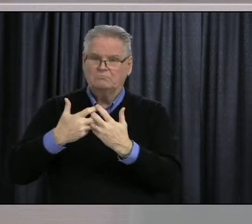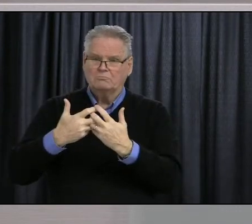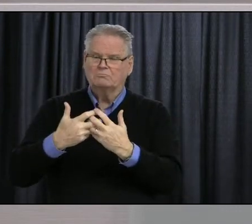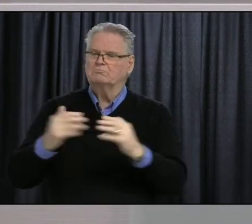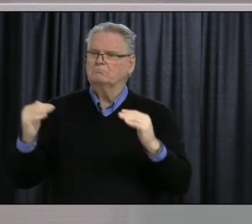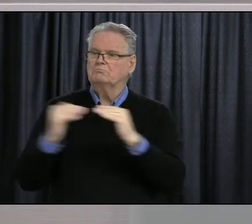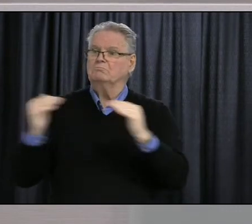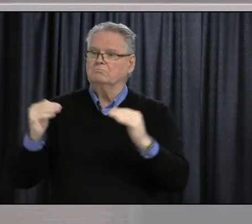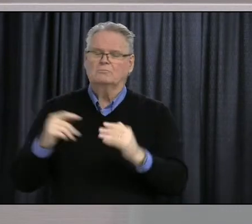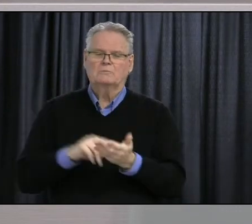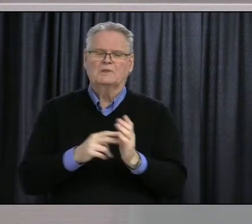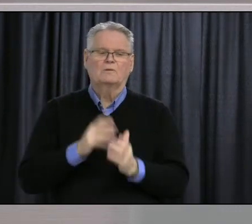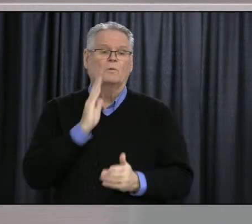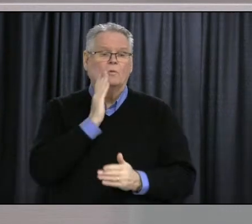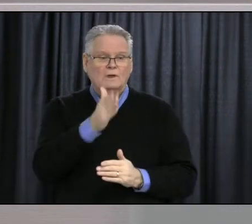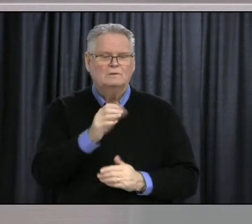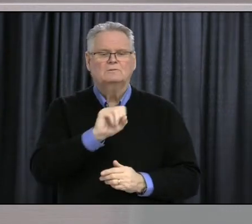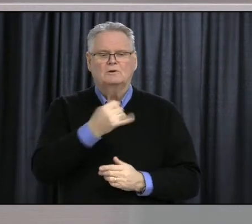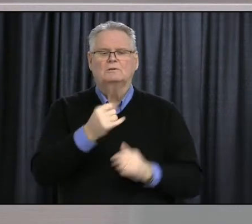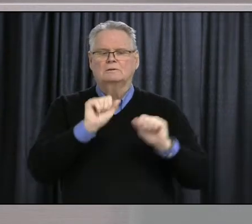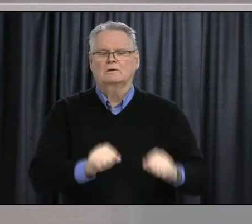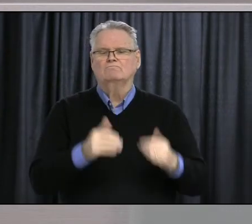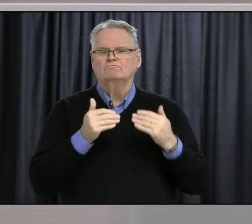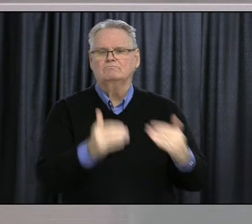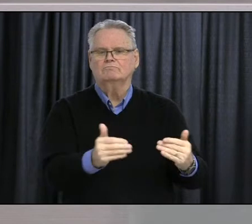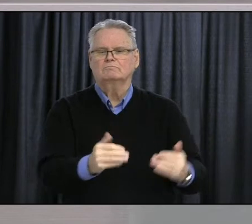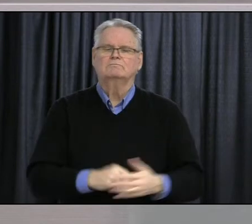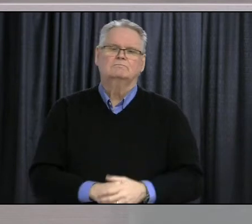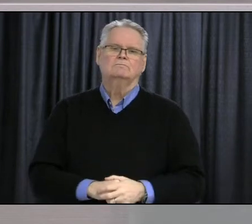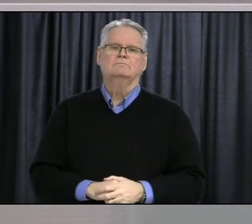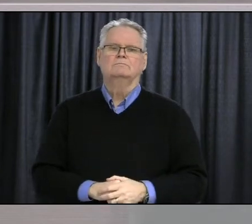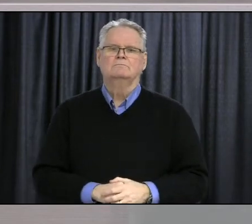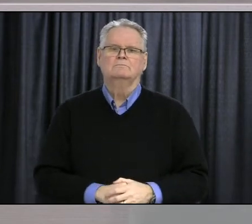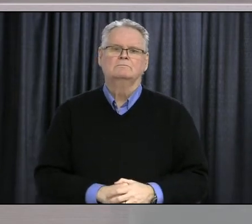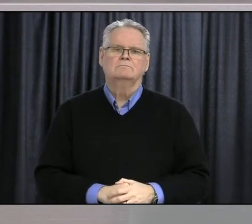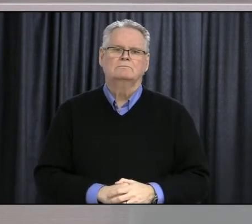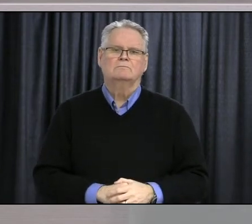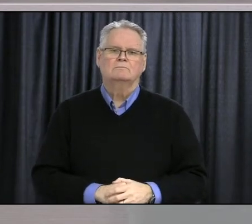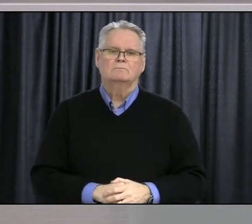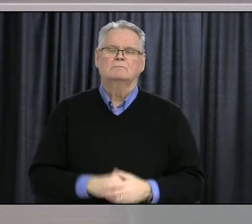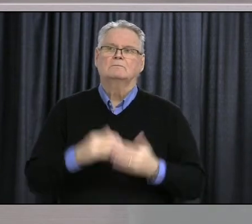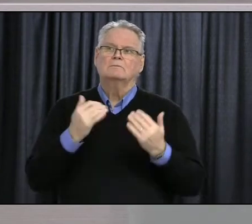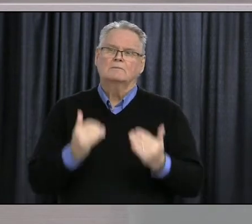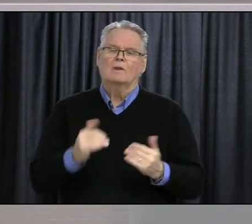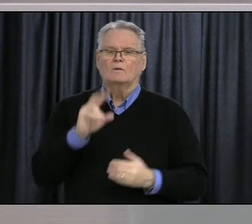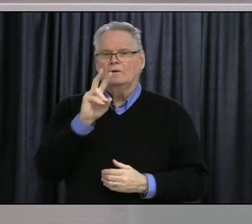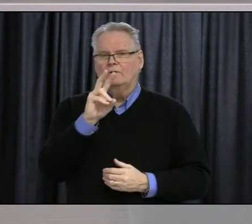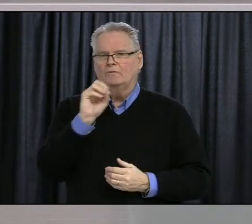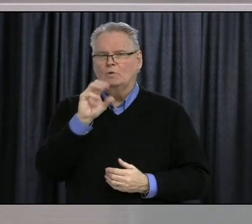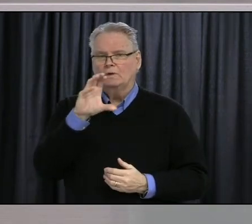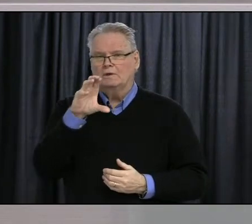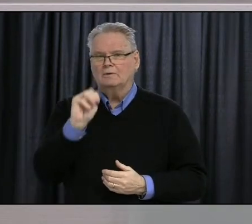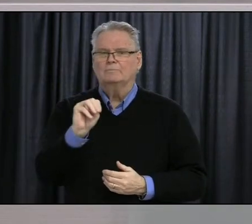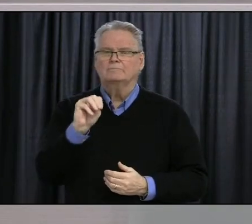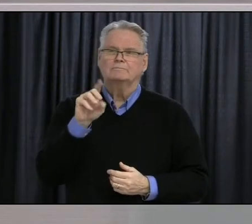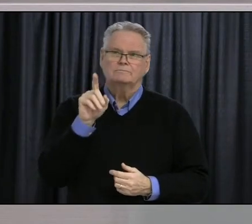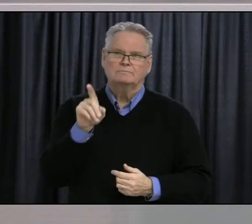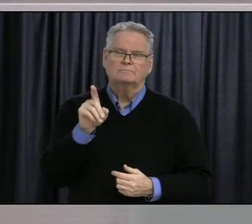with VOCM. Please go ahead. Thank you, Dr. Fitzgerald. You mentioned that the province will be getting a